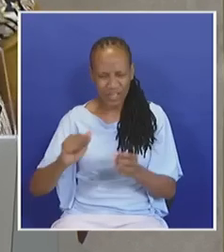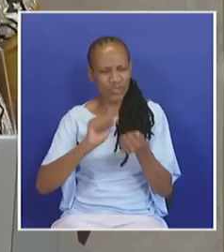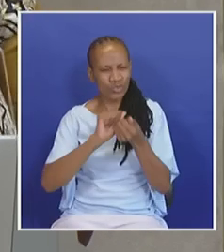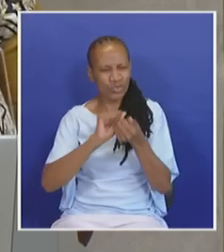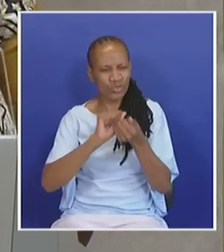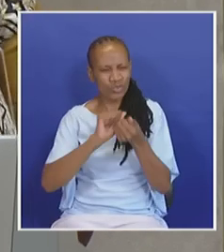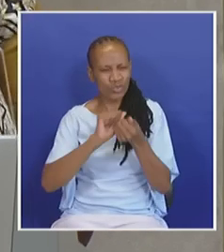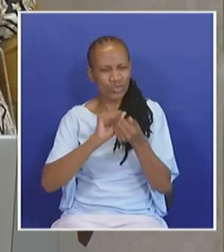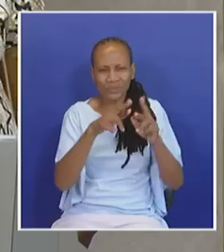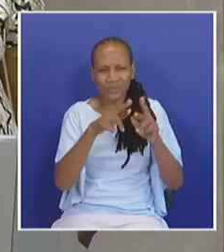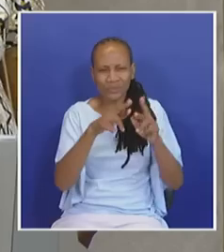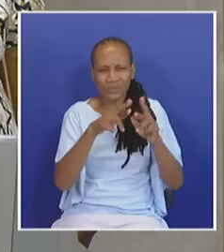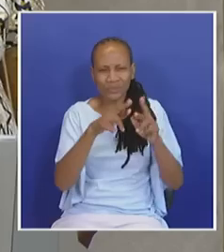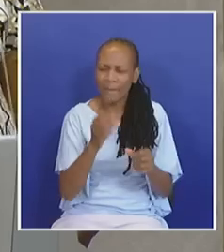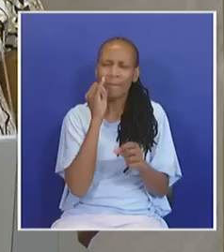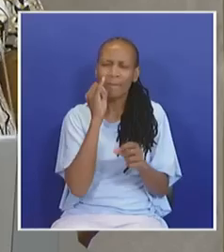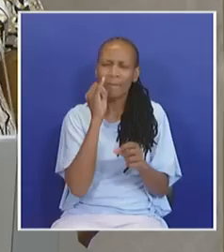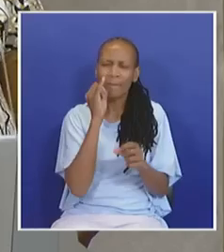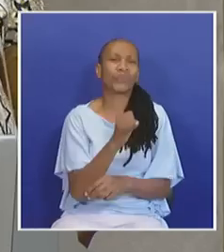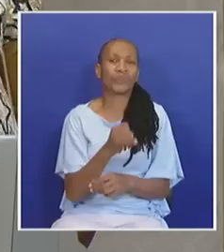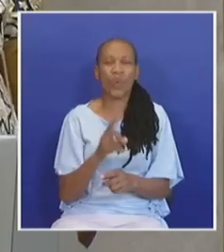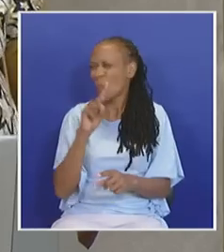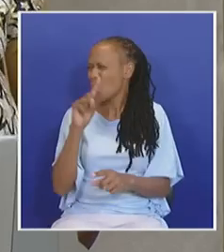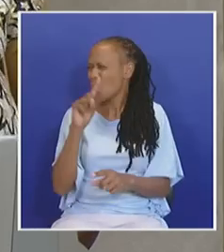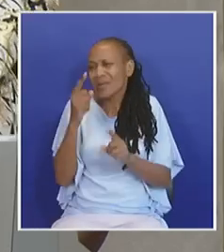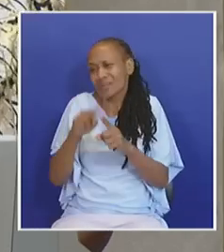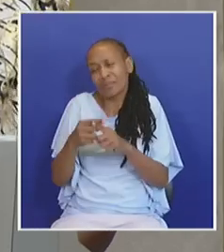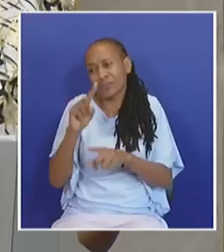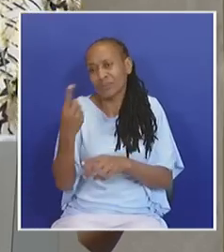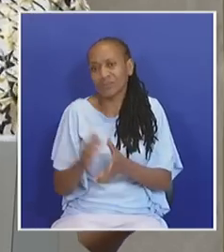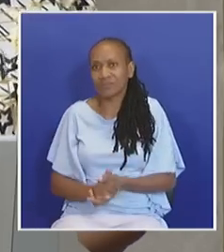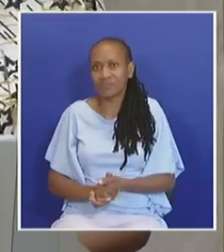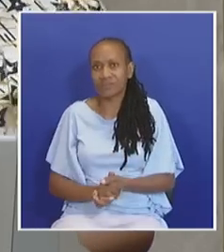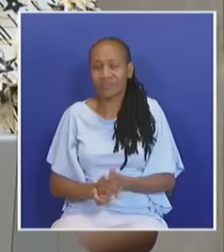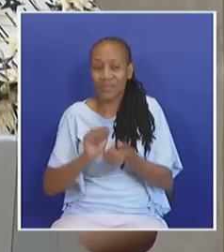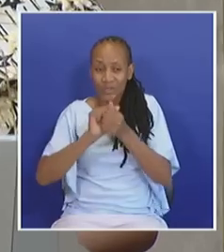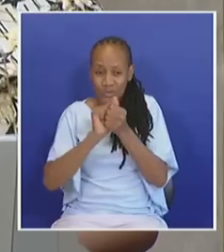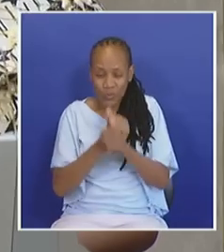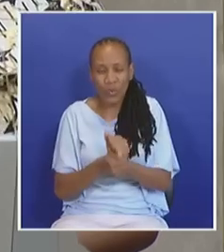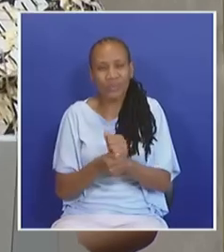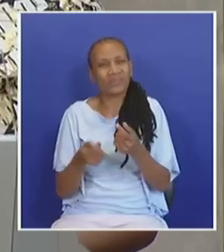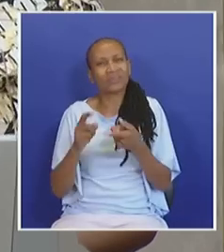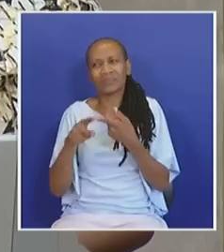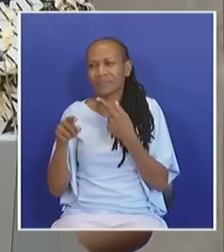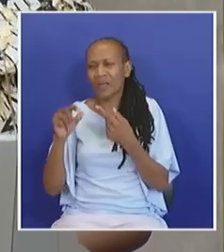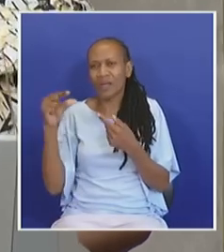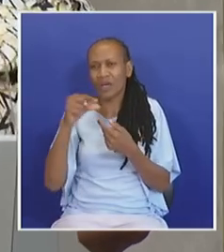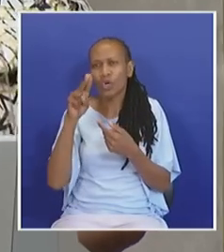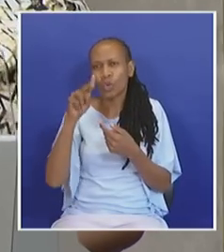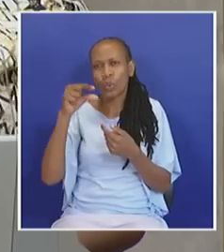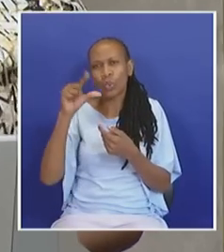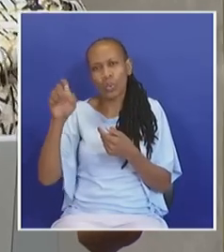and see how bad they are? I'm just taking one example. Sports facilities, Eguguletu,